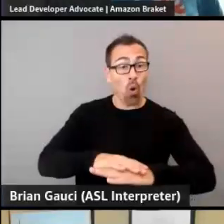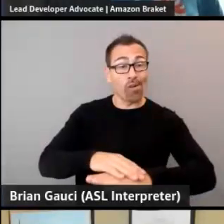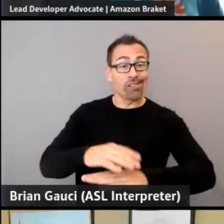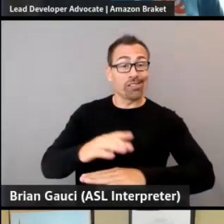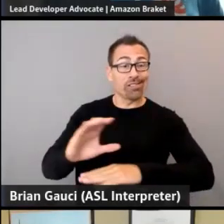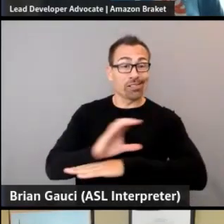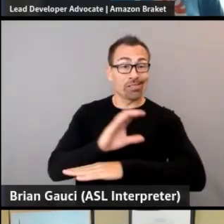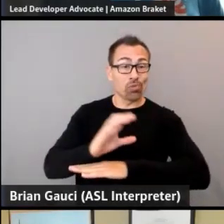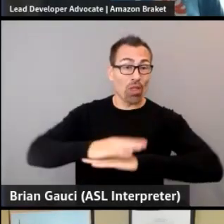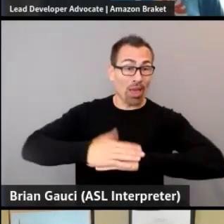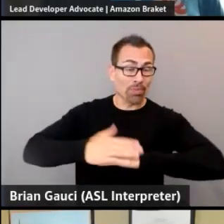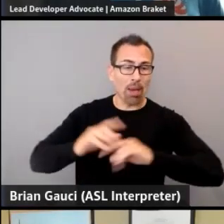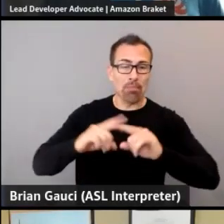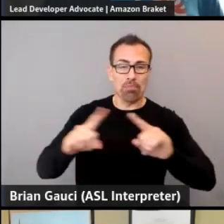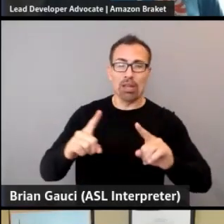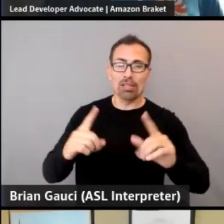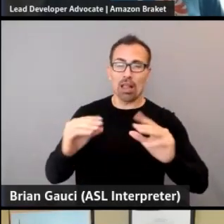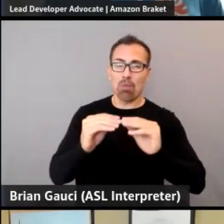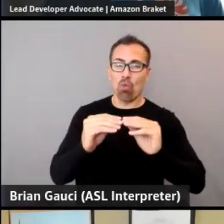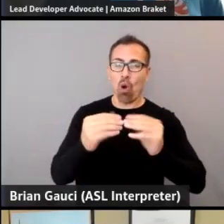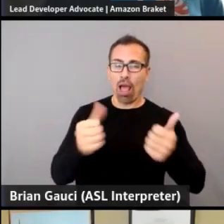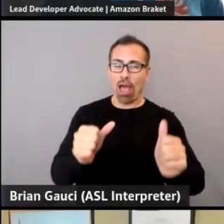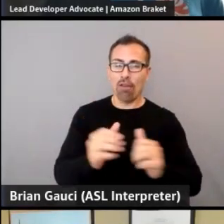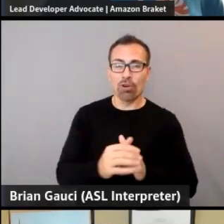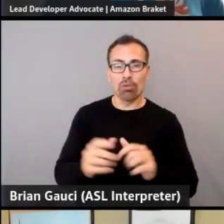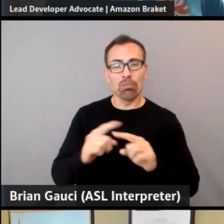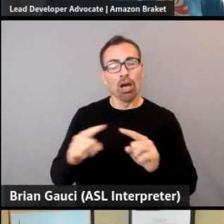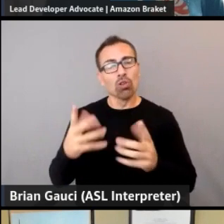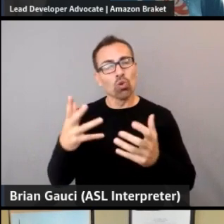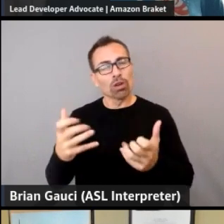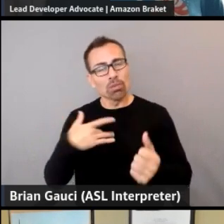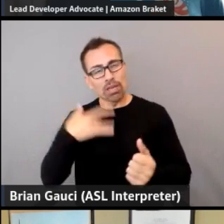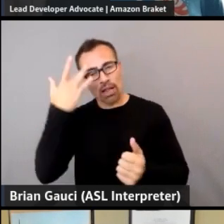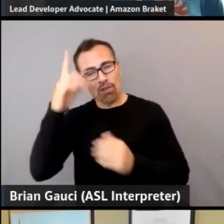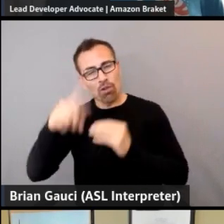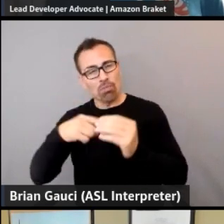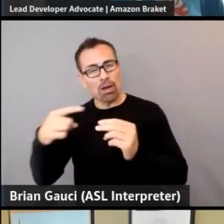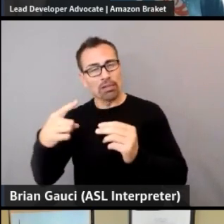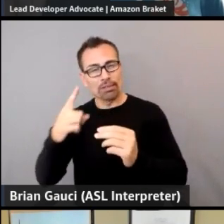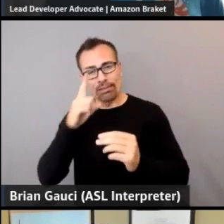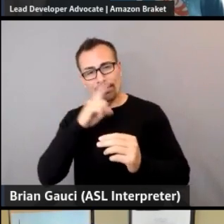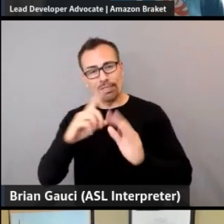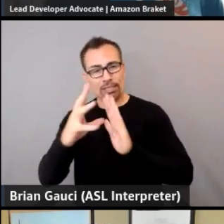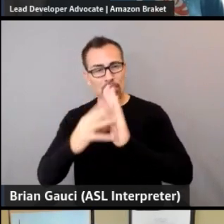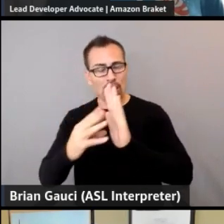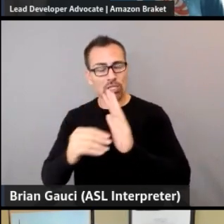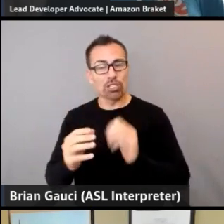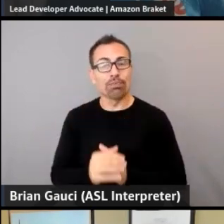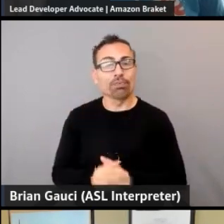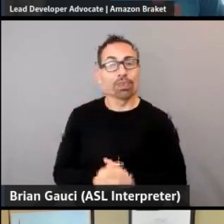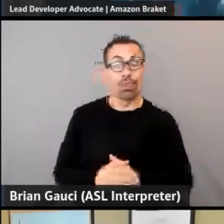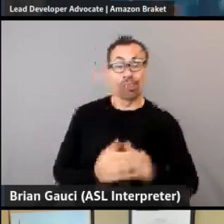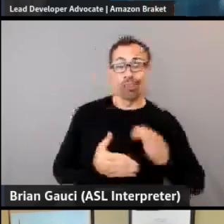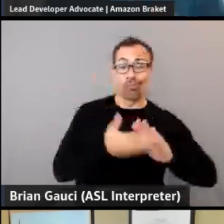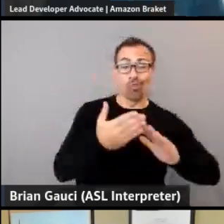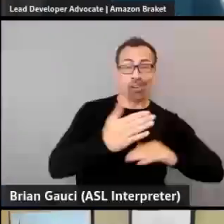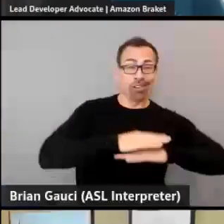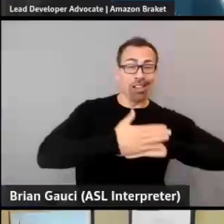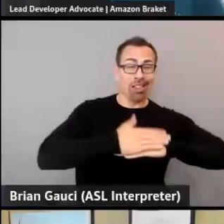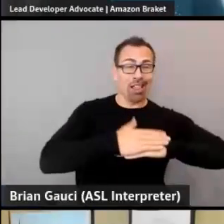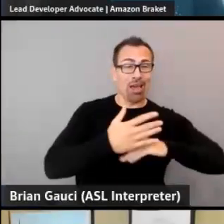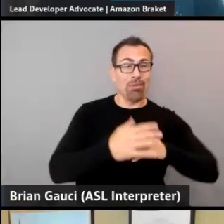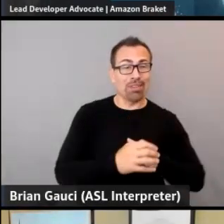resource and then also being clever about the simulation itself. So running that on my laptop is really non-trivial and